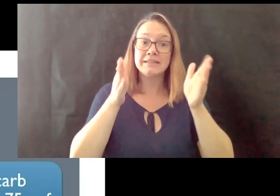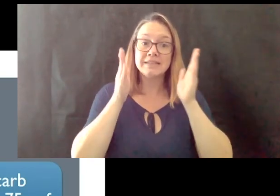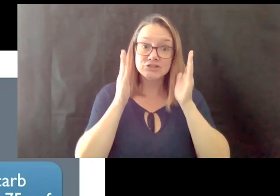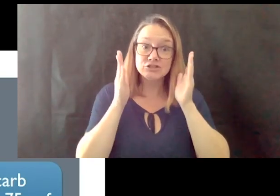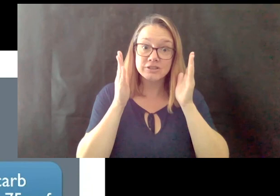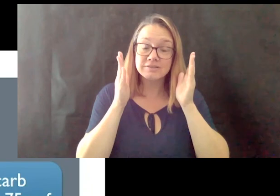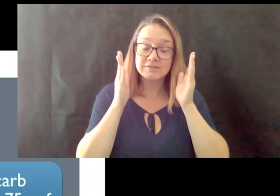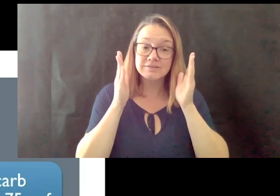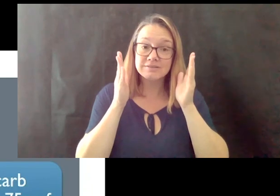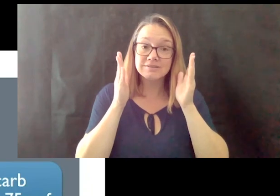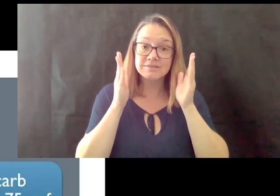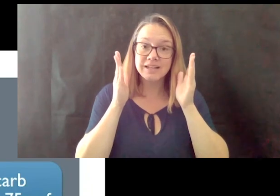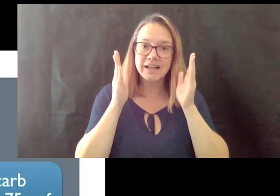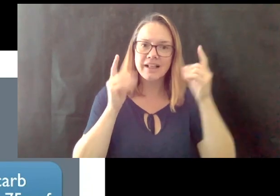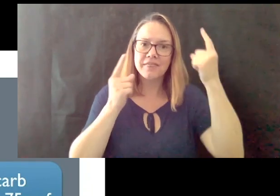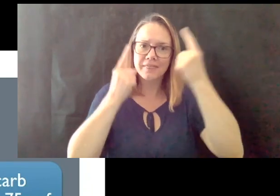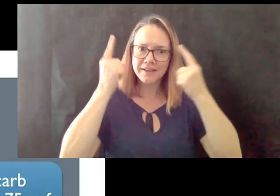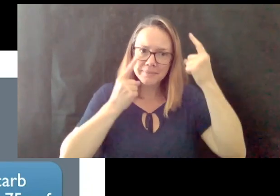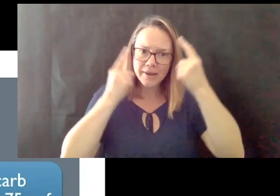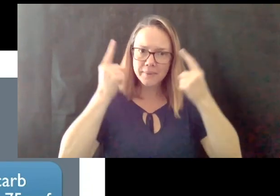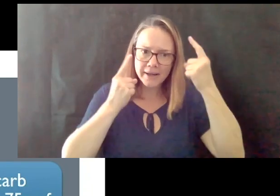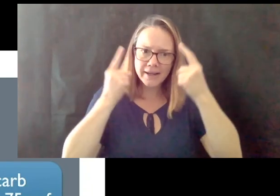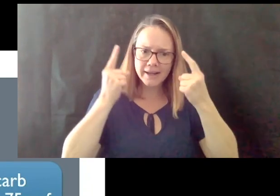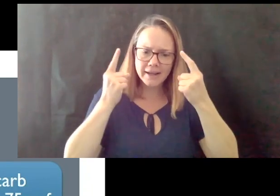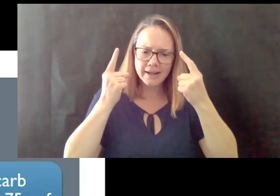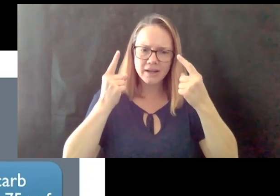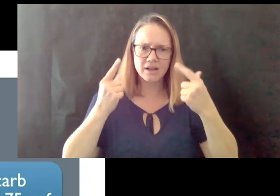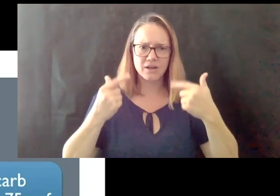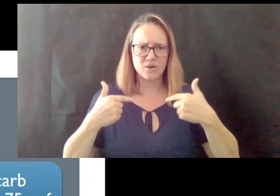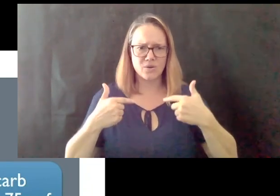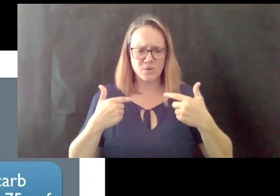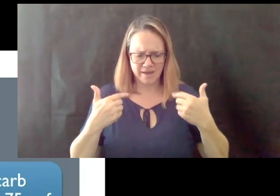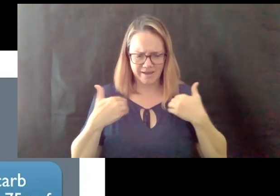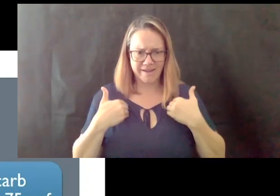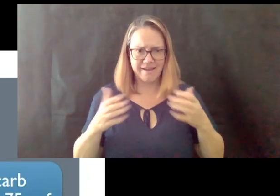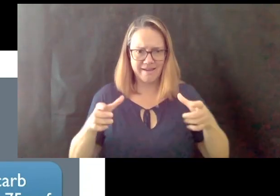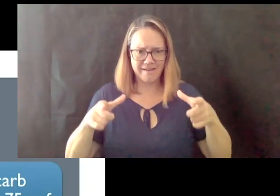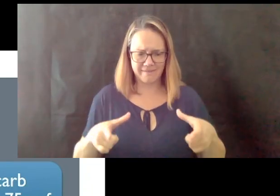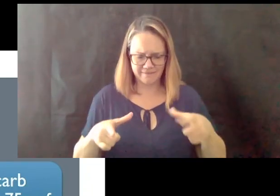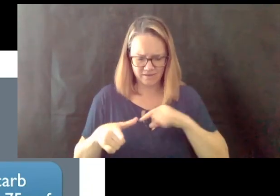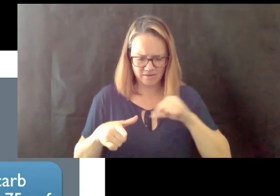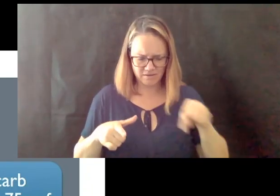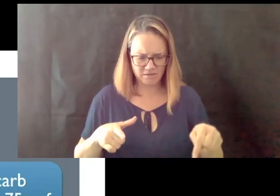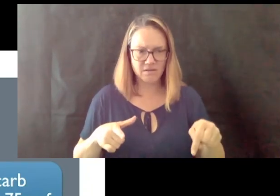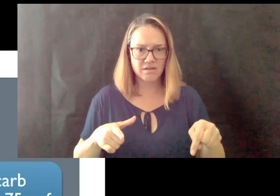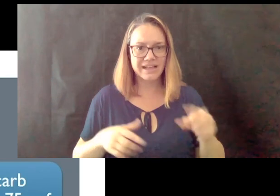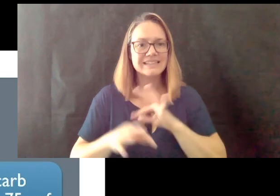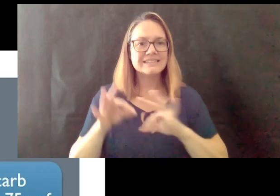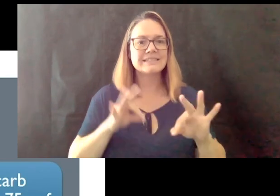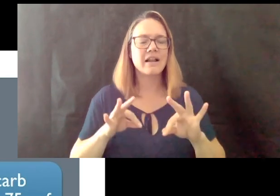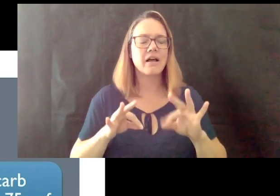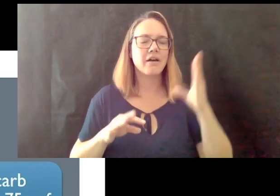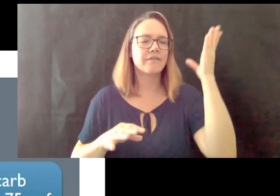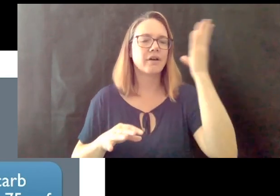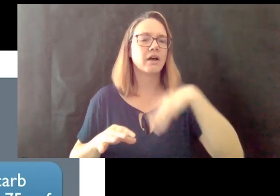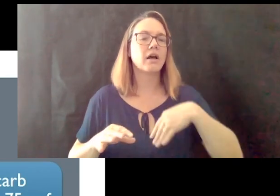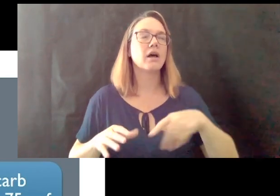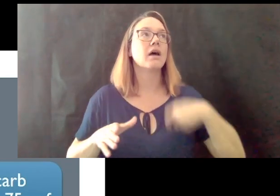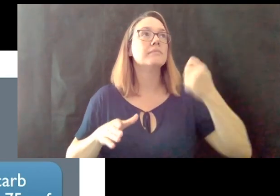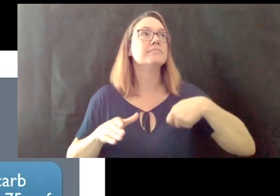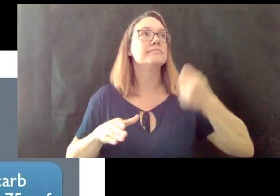doing and paying attention to this and asking yourself these questions, you know, what do I have in front of me, instead of just eating it and